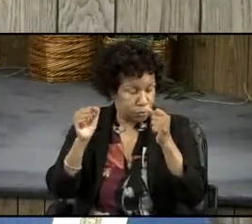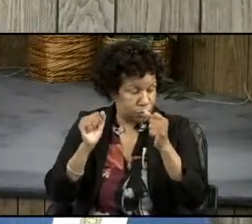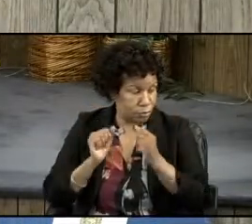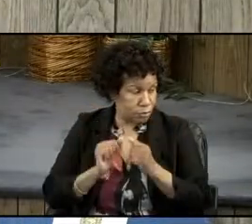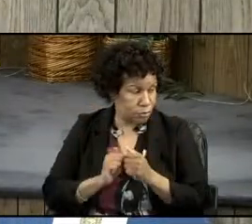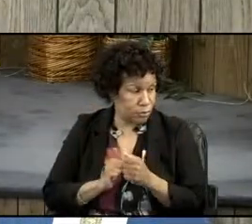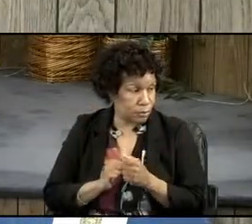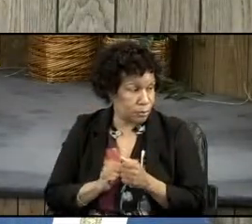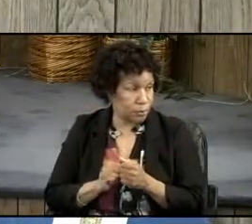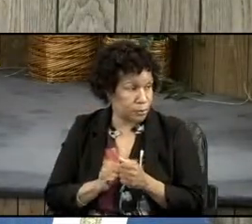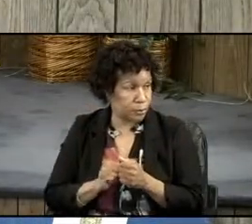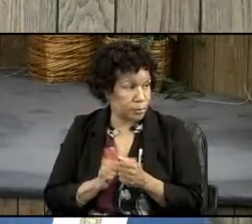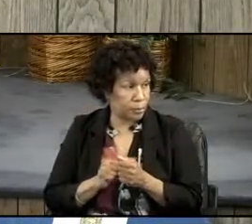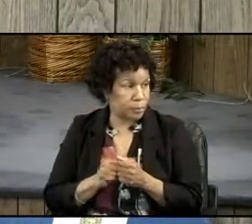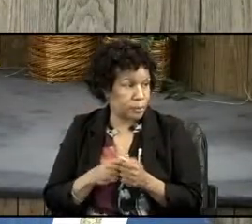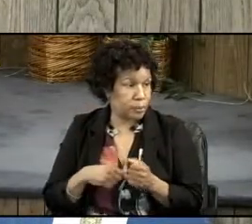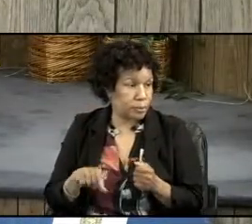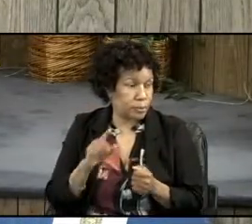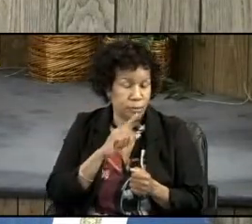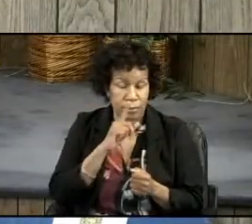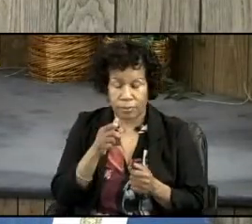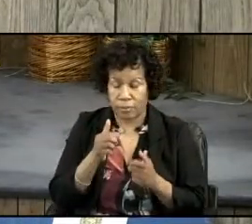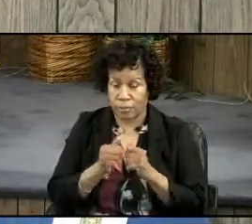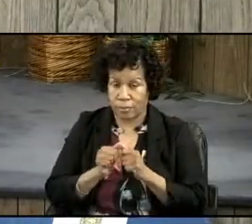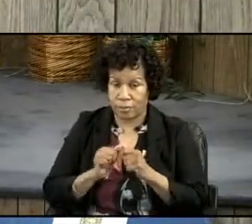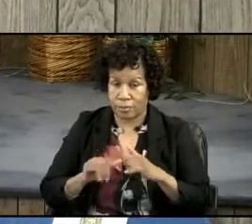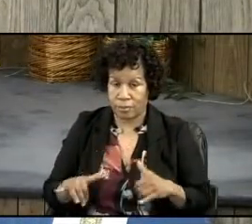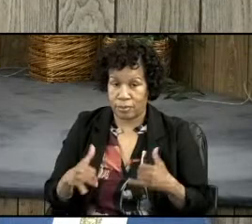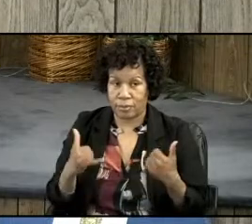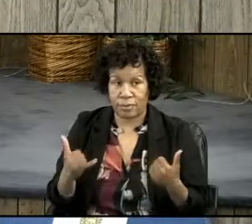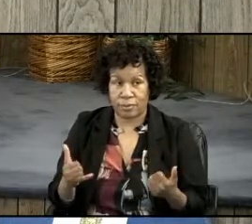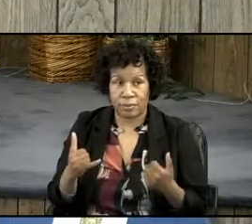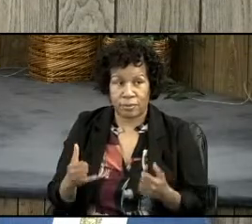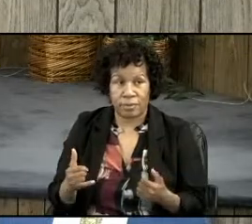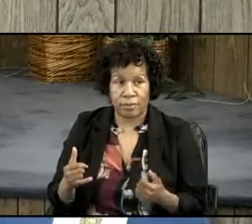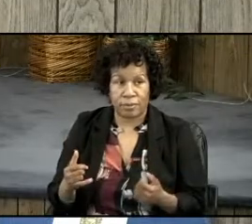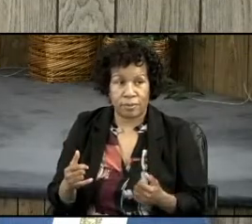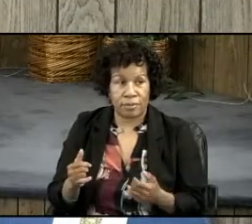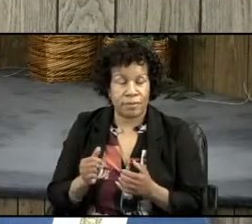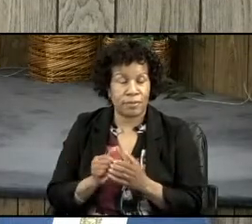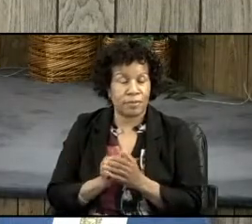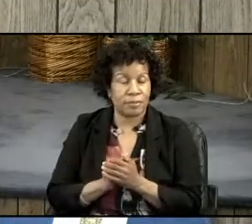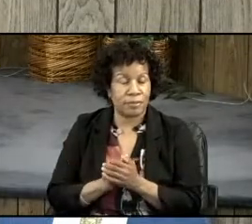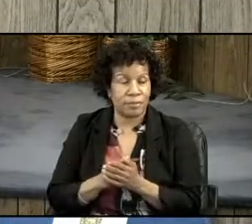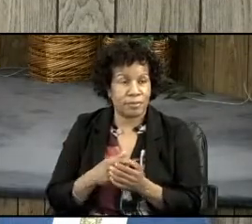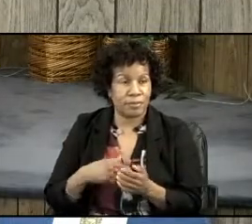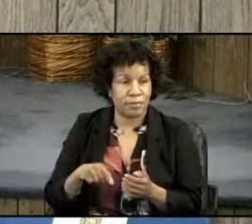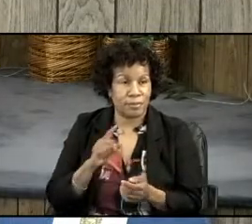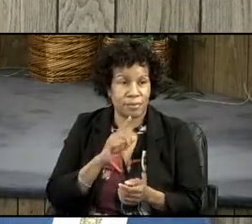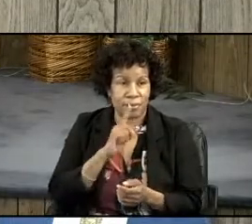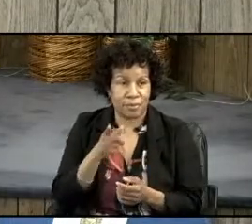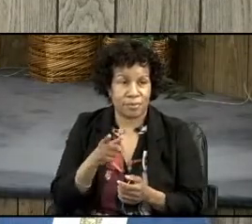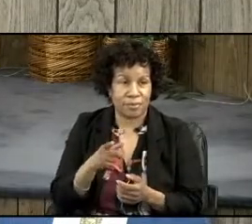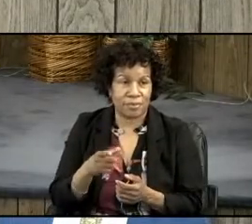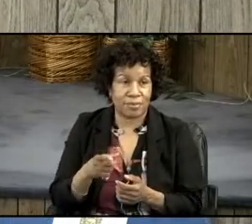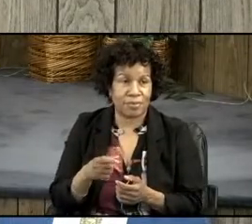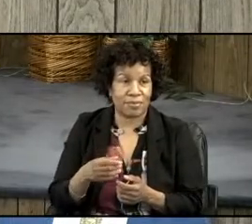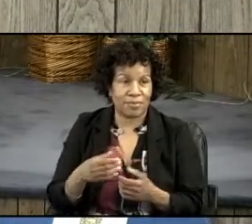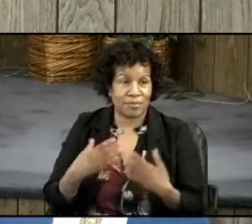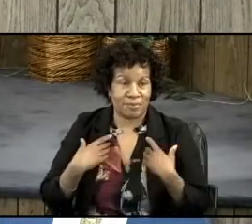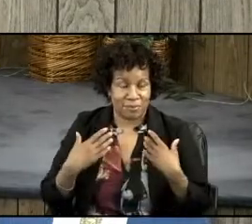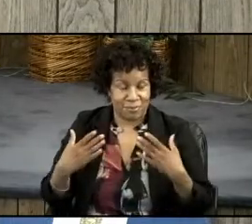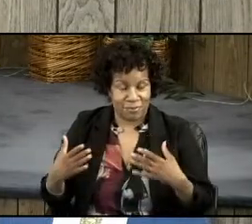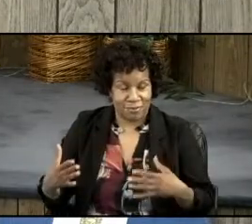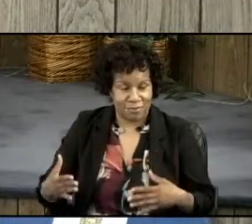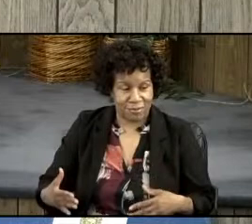Amen. I've been blessed today. I don't care who comes before me now. I got my armor.